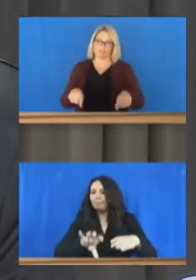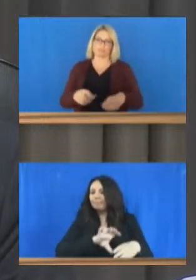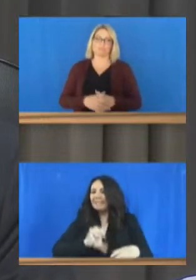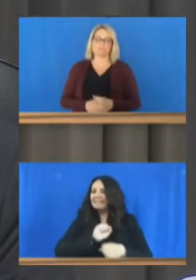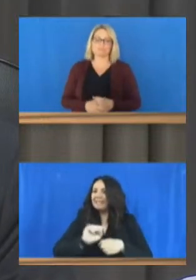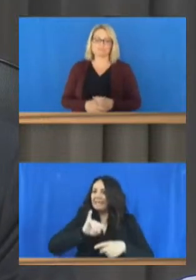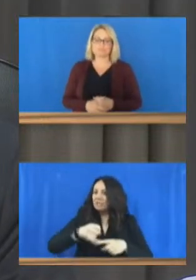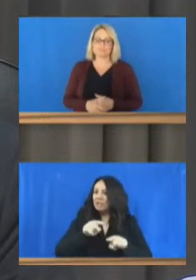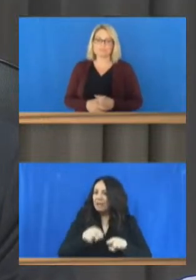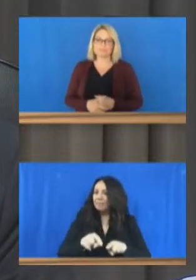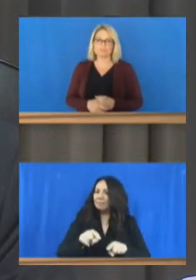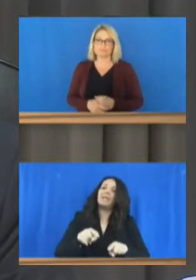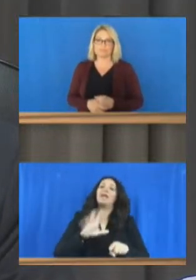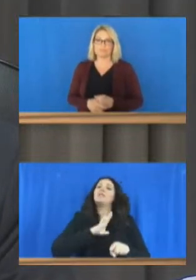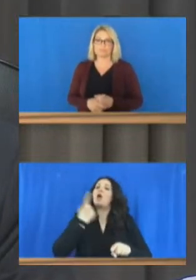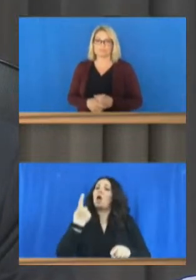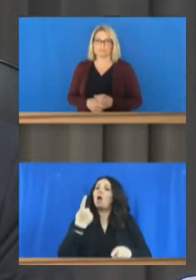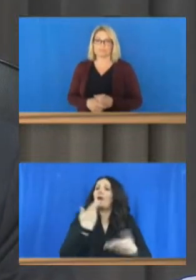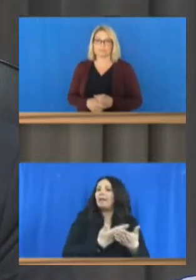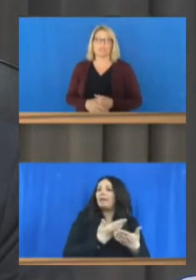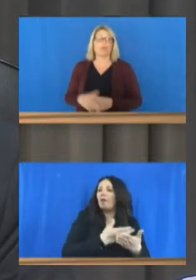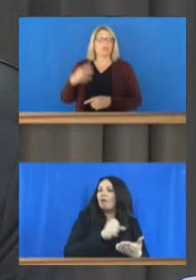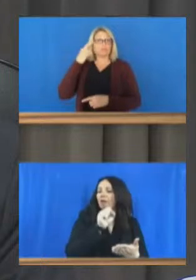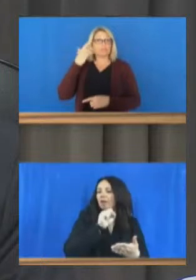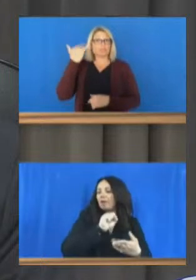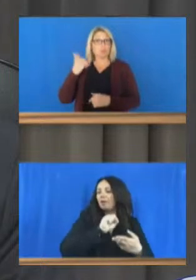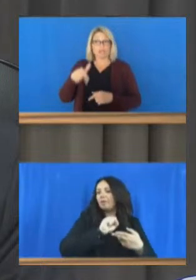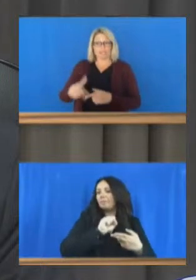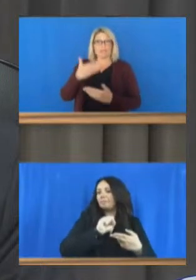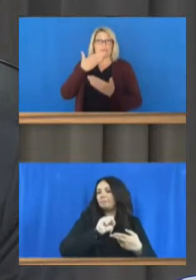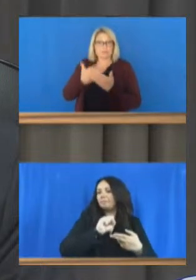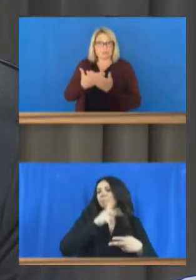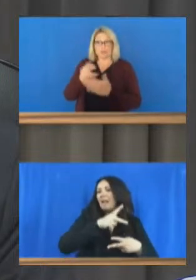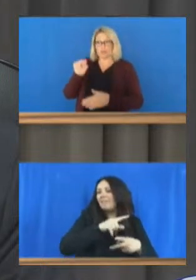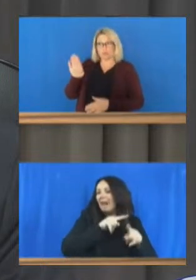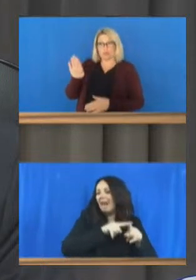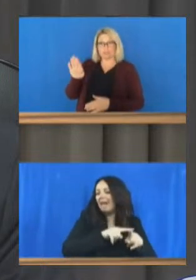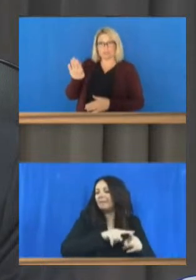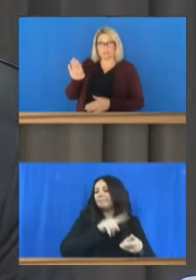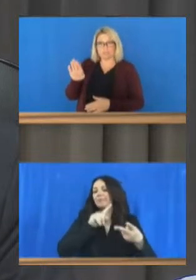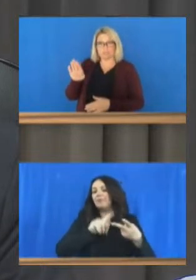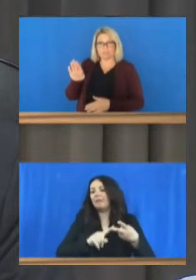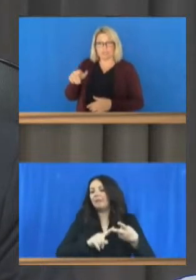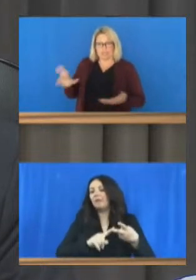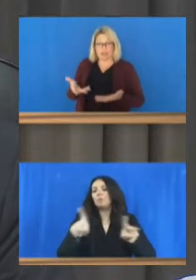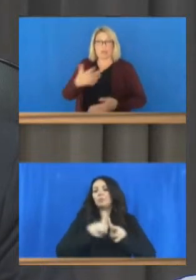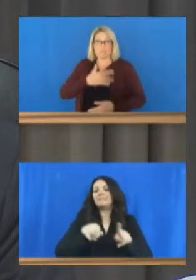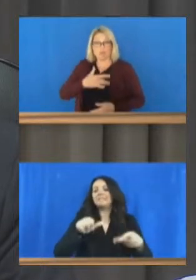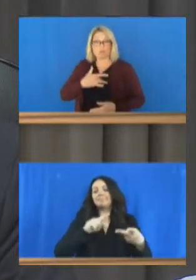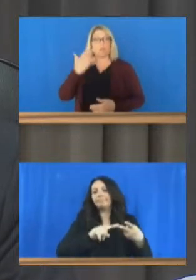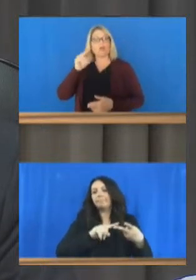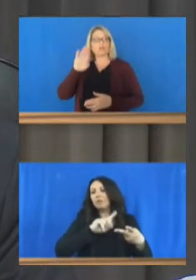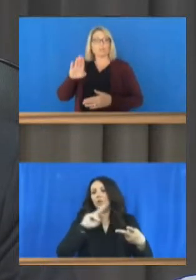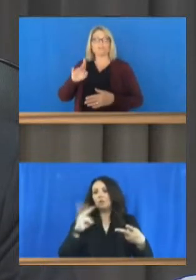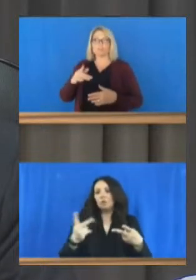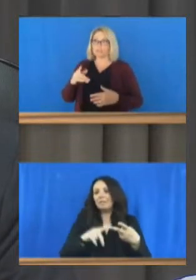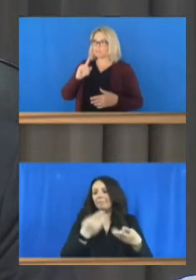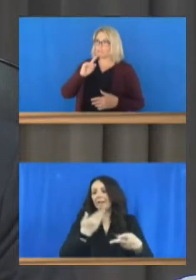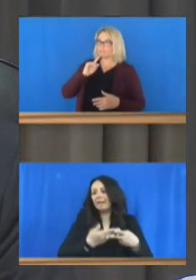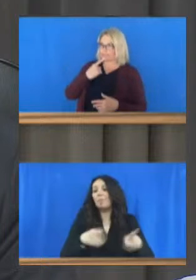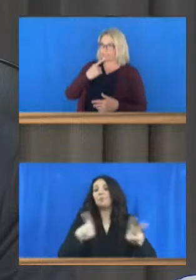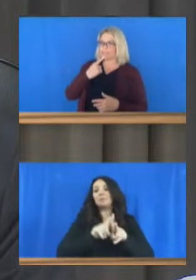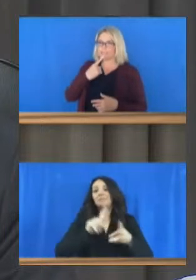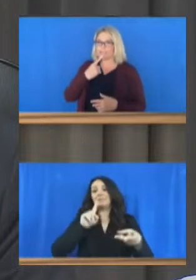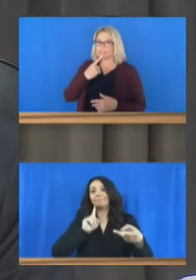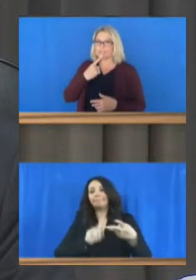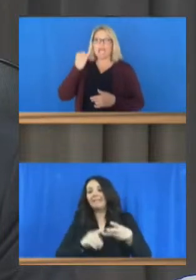rules seriously. So I'd like to take this moment to remind all families, even those with high school students engaged in blended learning, should